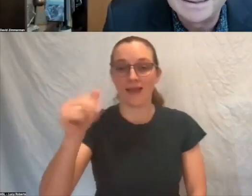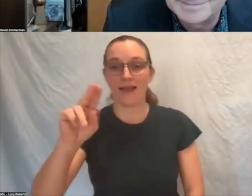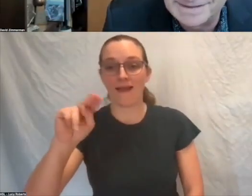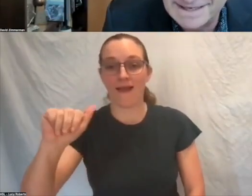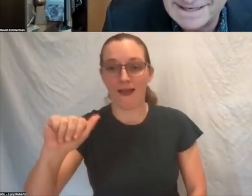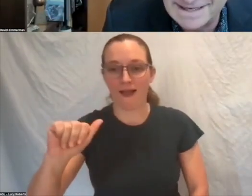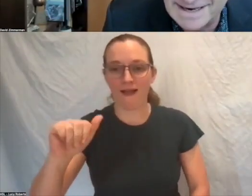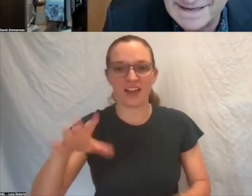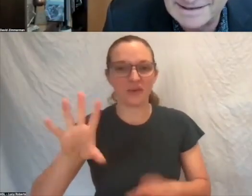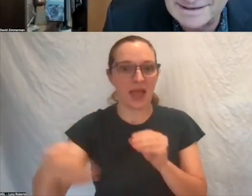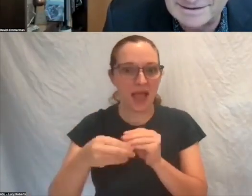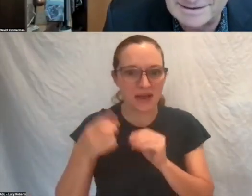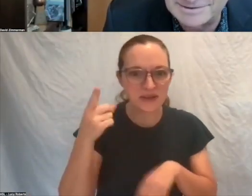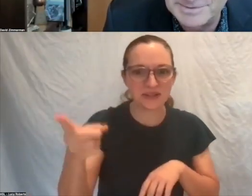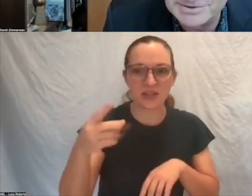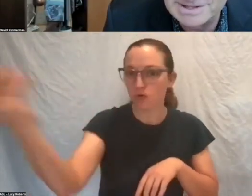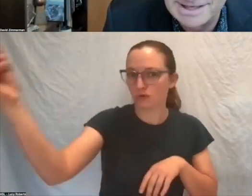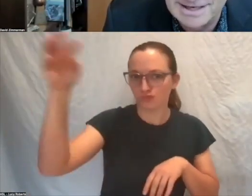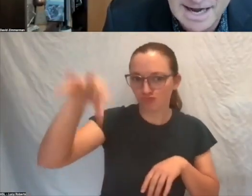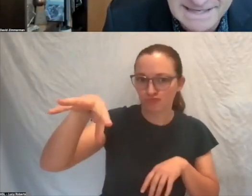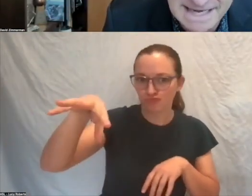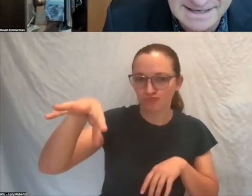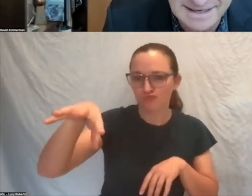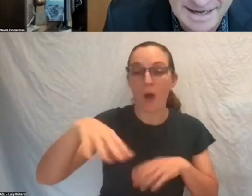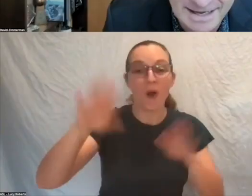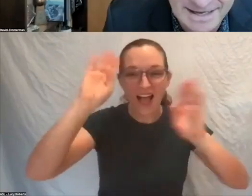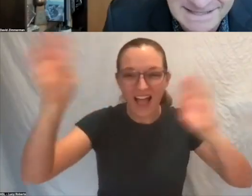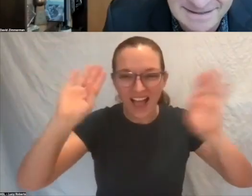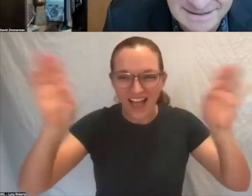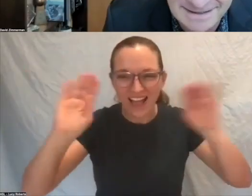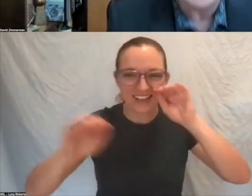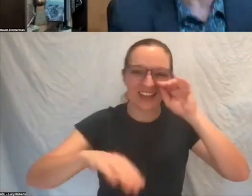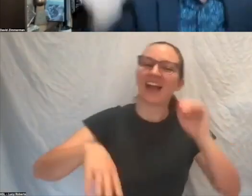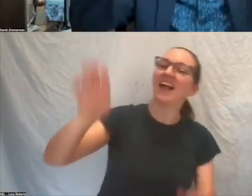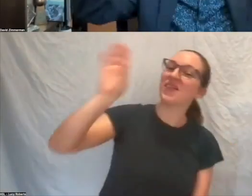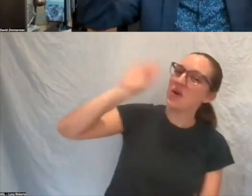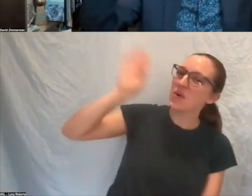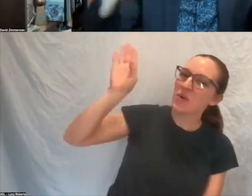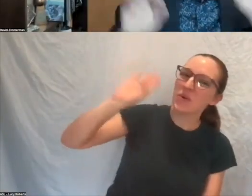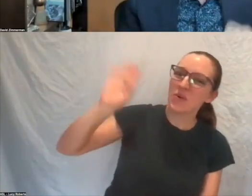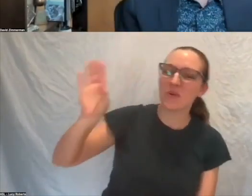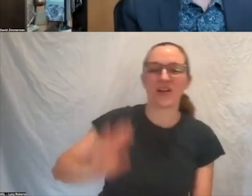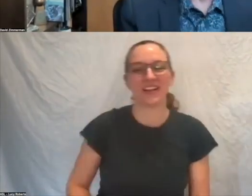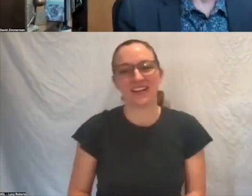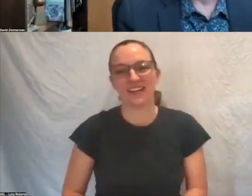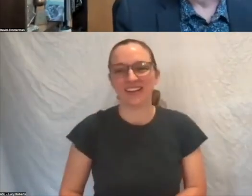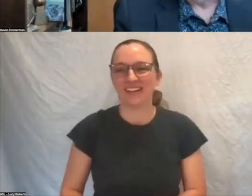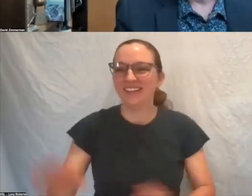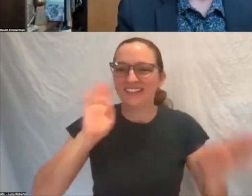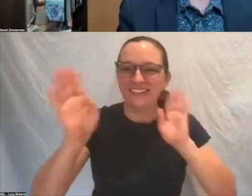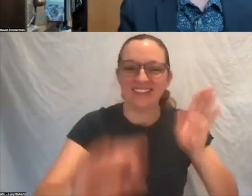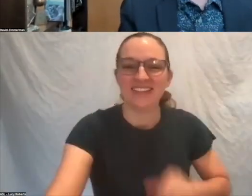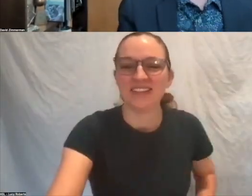Ta-da! Blake and Hannah, I'll unmute. Hi, is that? Hello. Hello, hello.